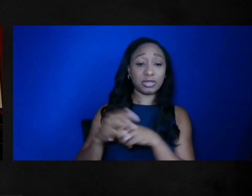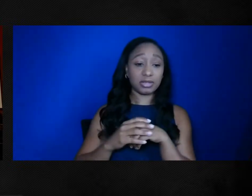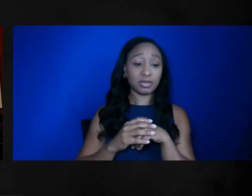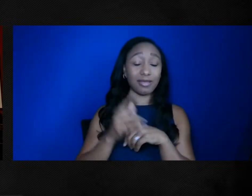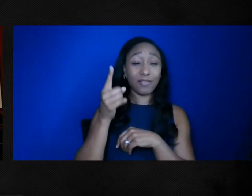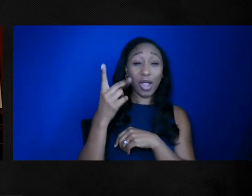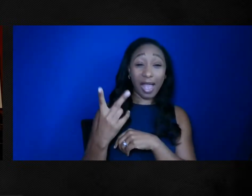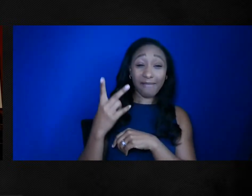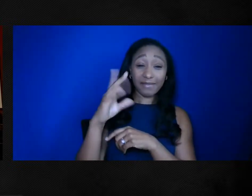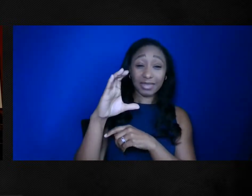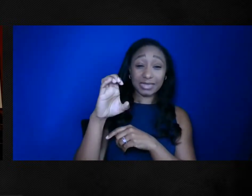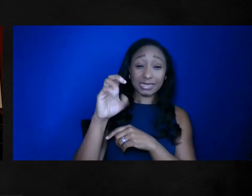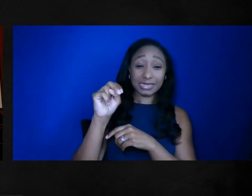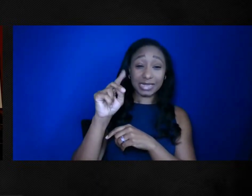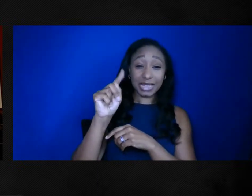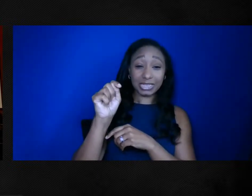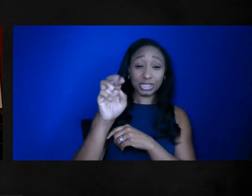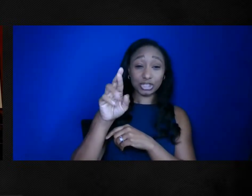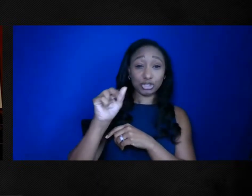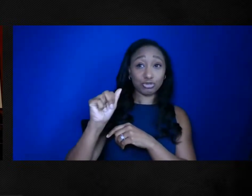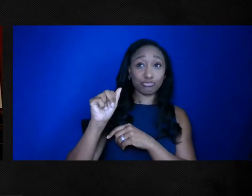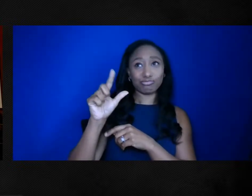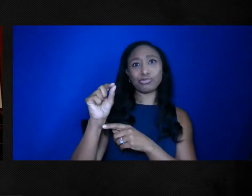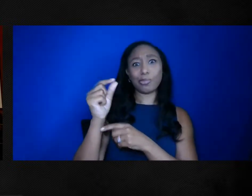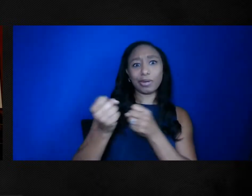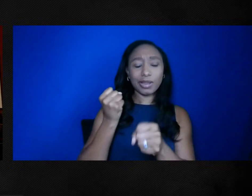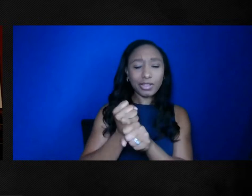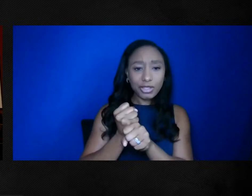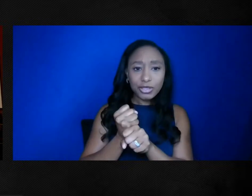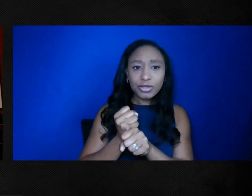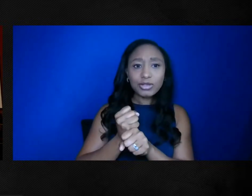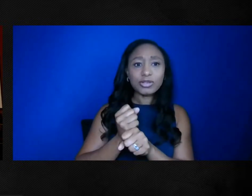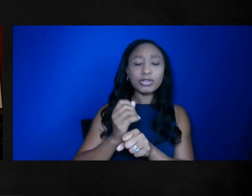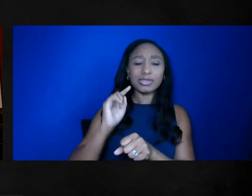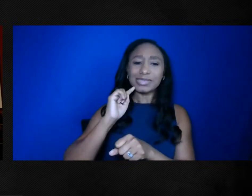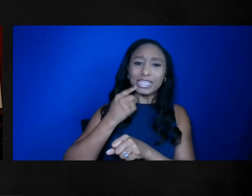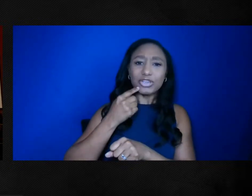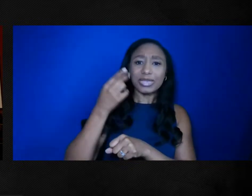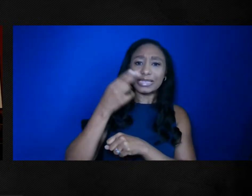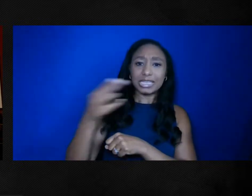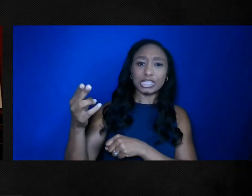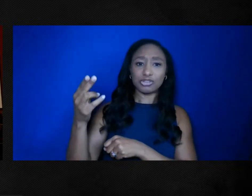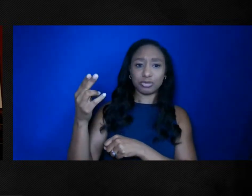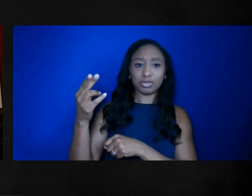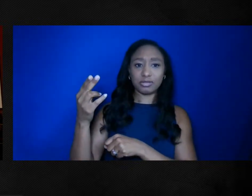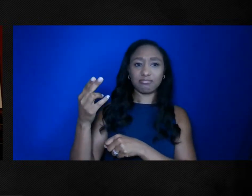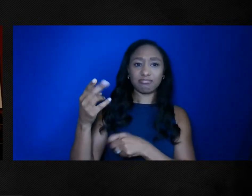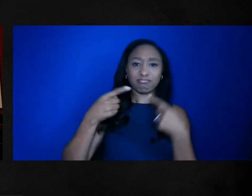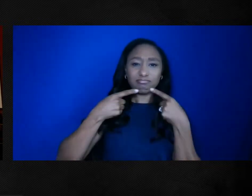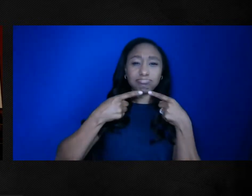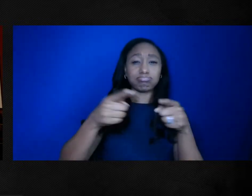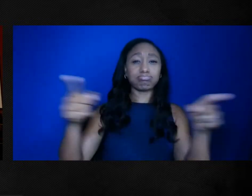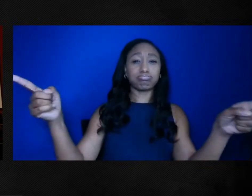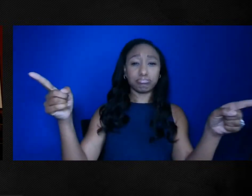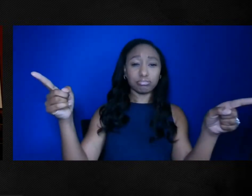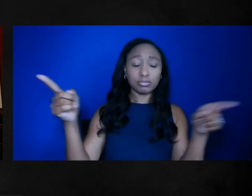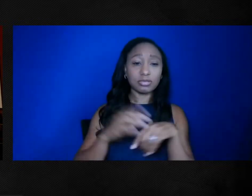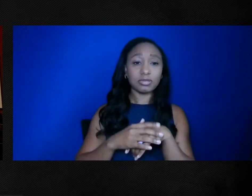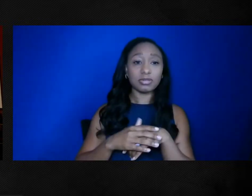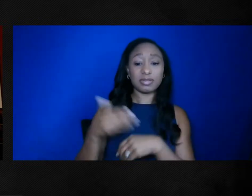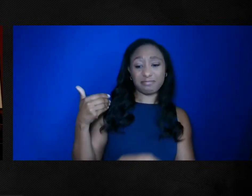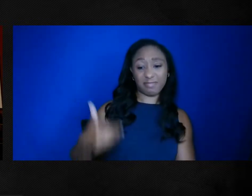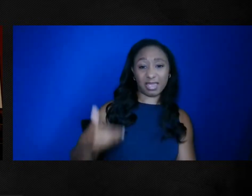history business, I have a mission, and that mission is to get serious history in front of the public. I and my colleagues